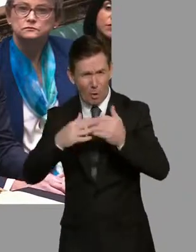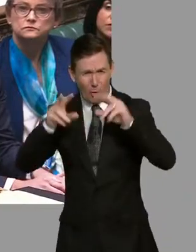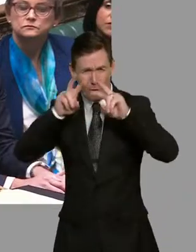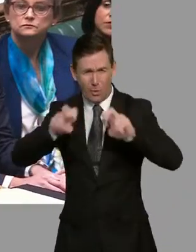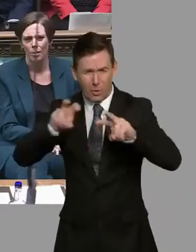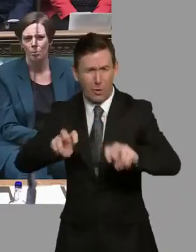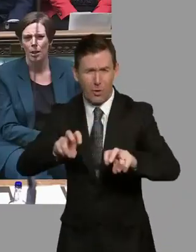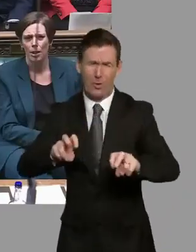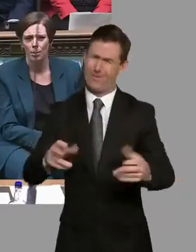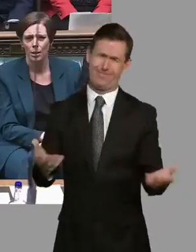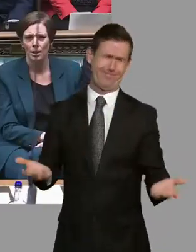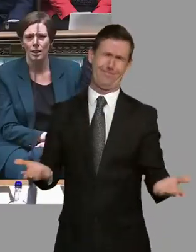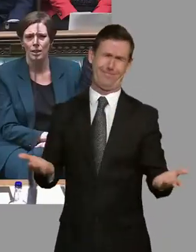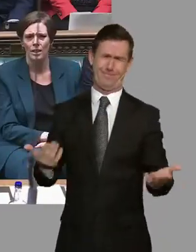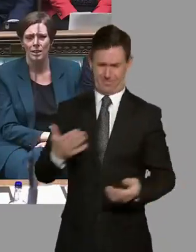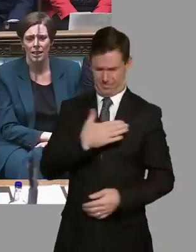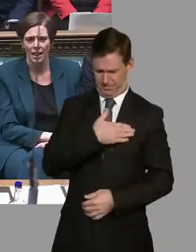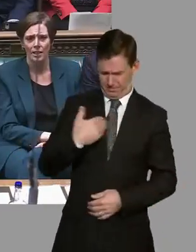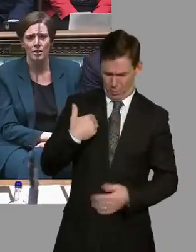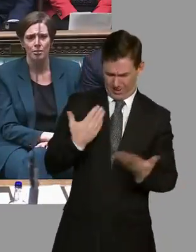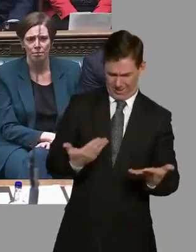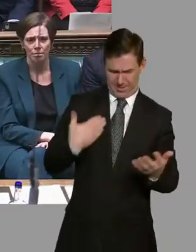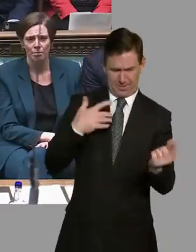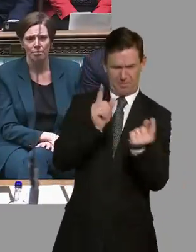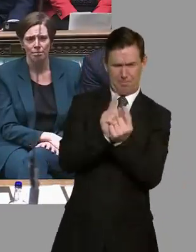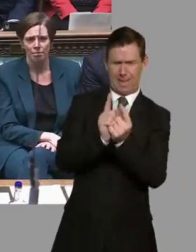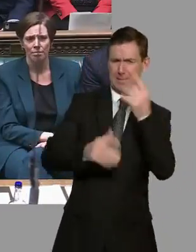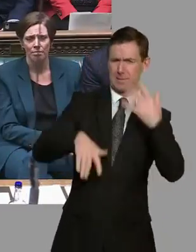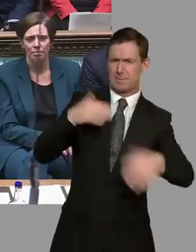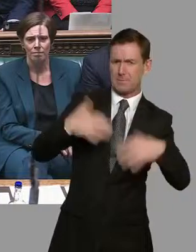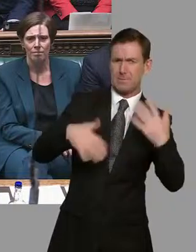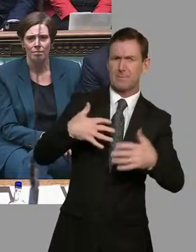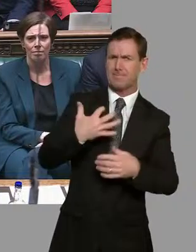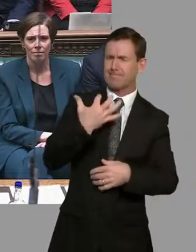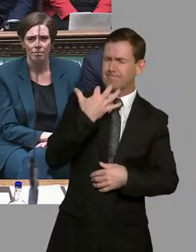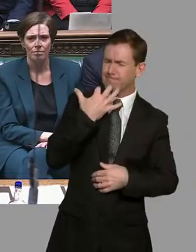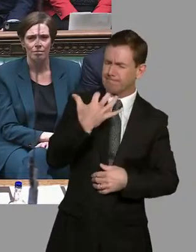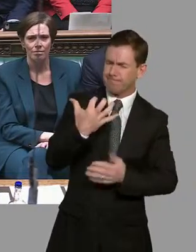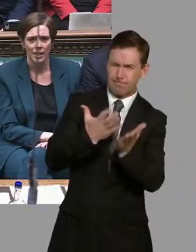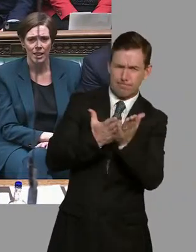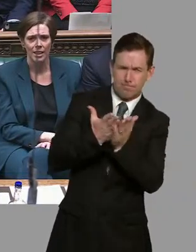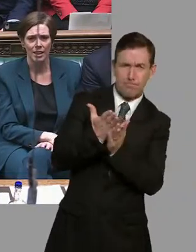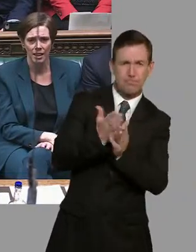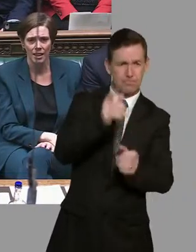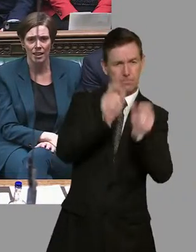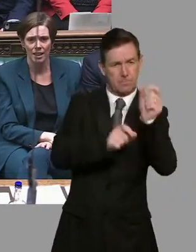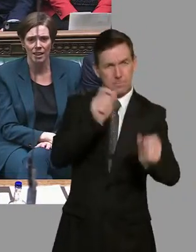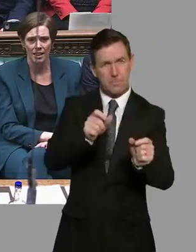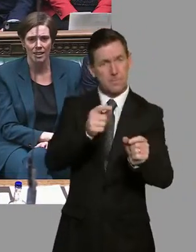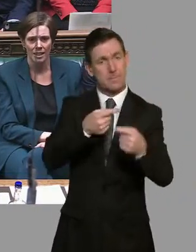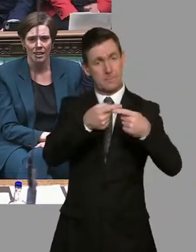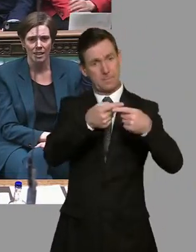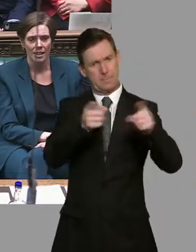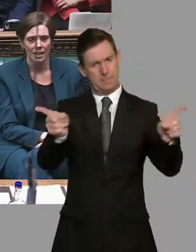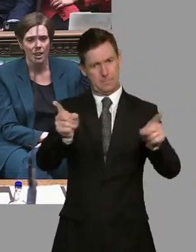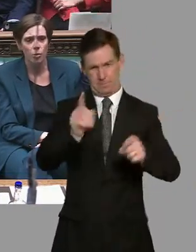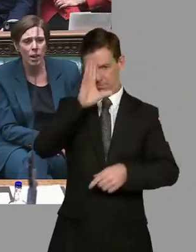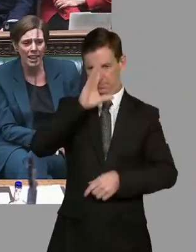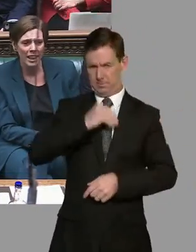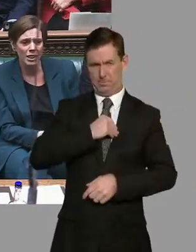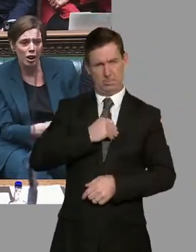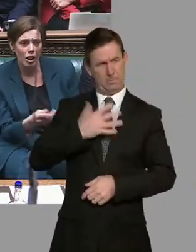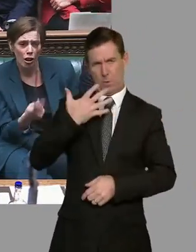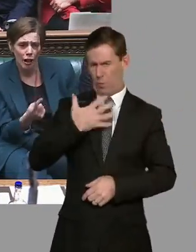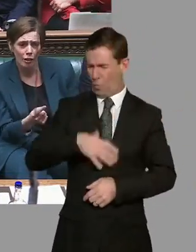of this scandal, and they were clear with me that they want action now, not the delay of